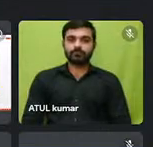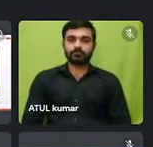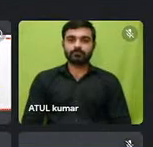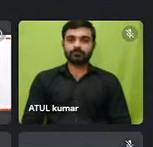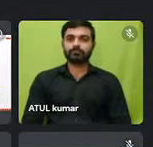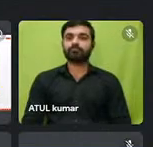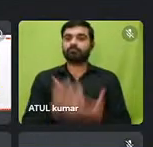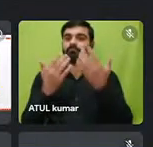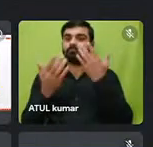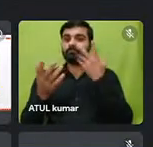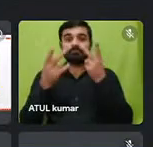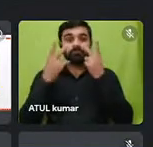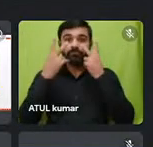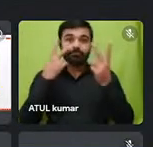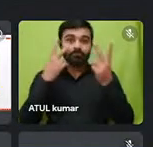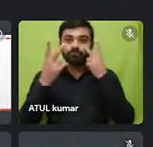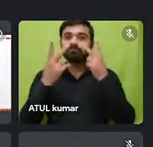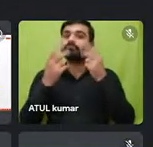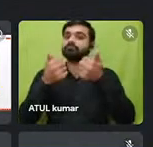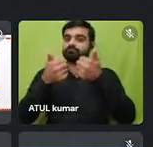Yes, ma'am. Now it's up.